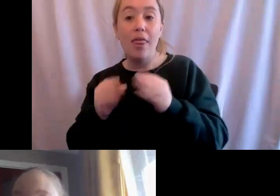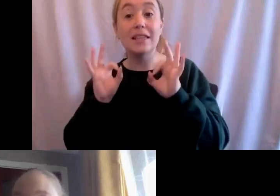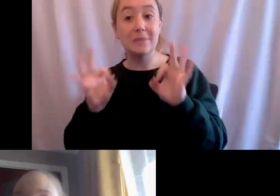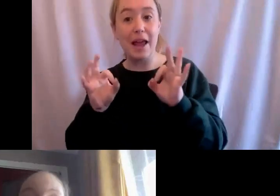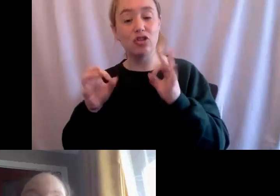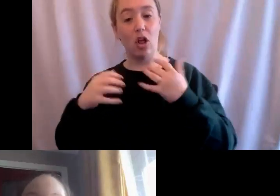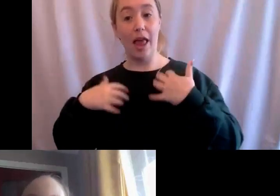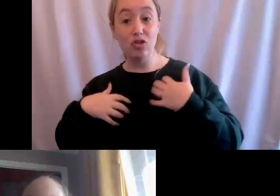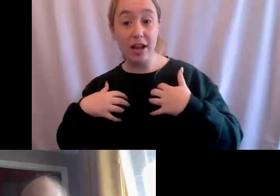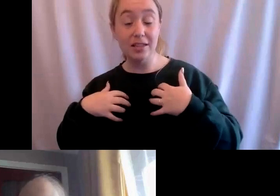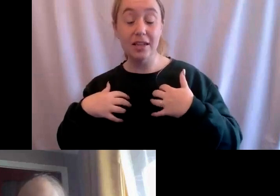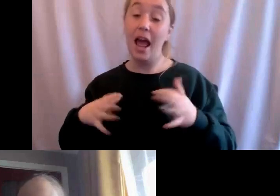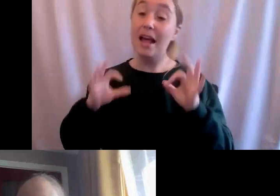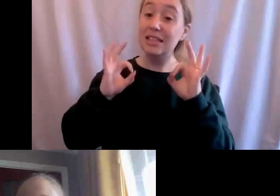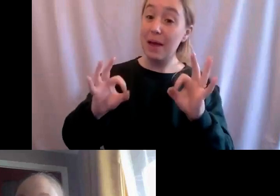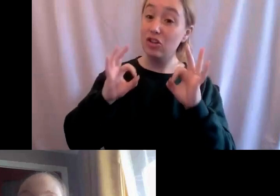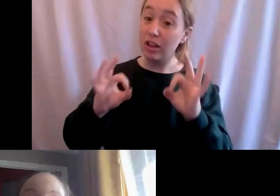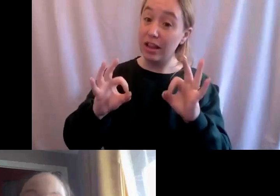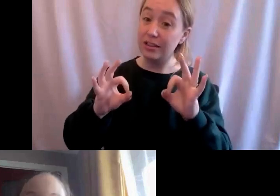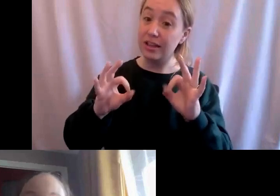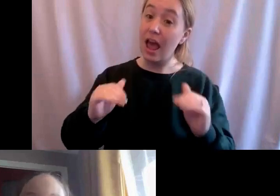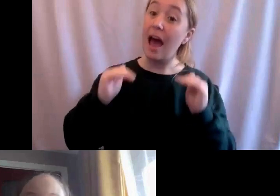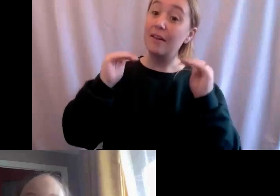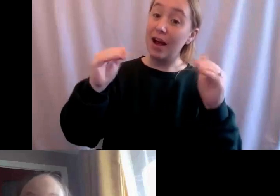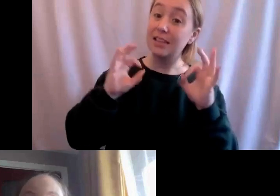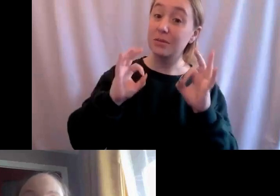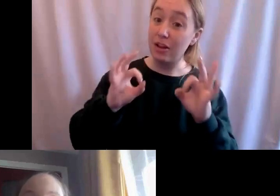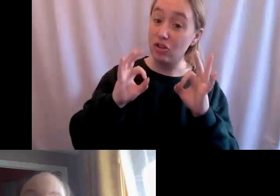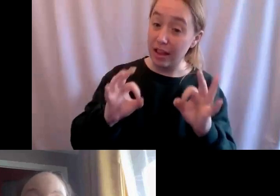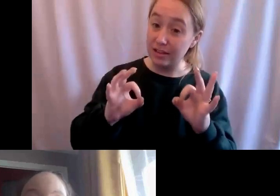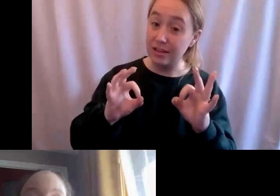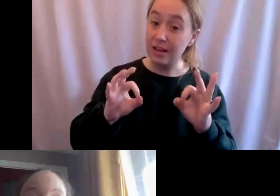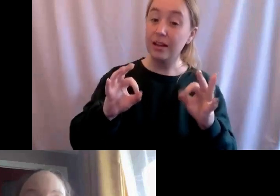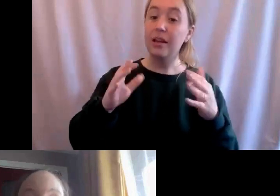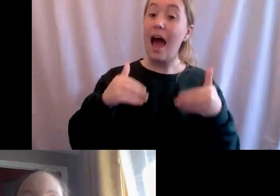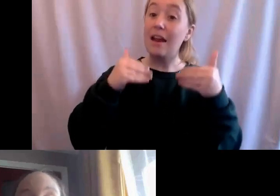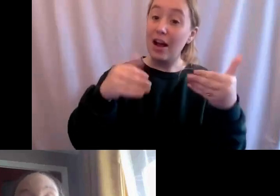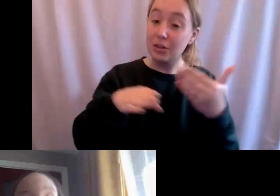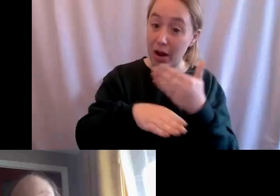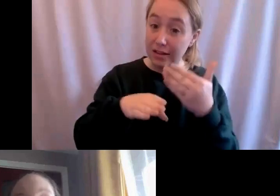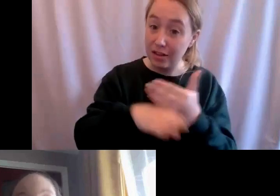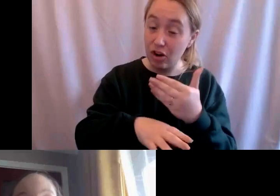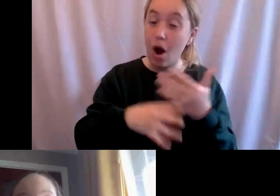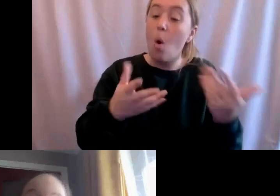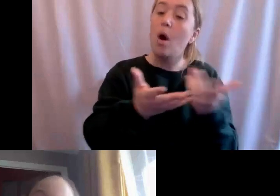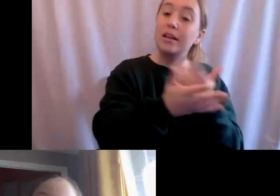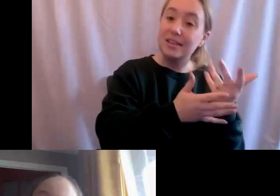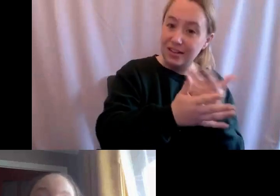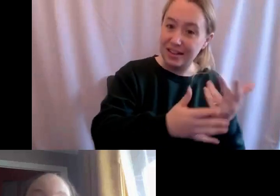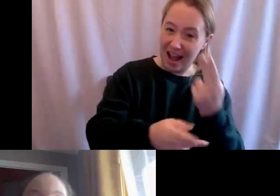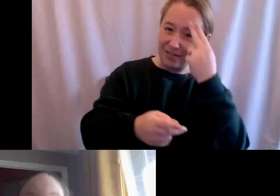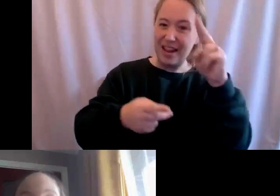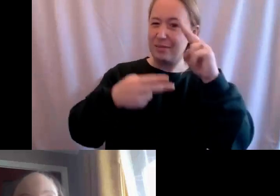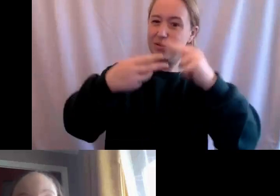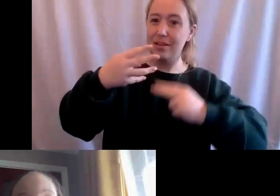highly specialist, an advanced practitioner, or a consultant physio. And that's what it says on their letter. When you meet them, they'll say, hi,